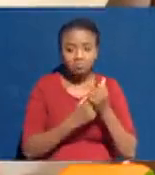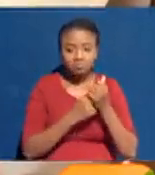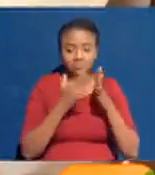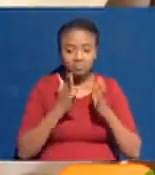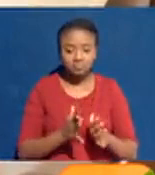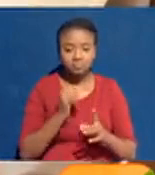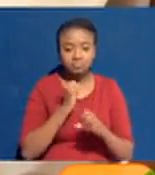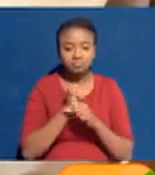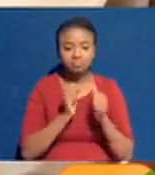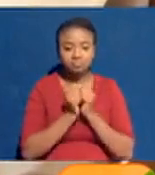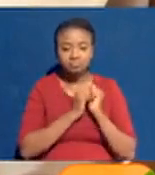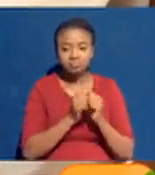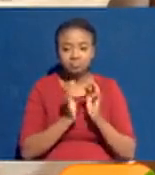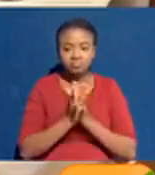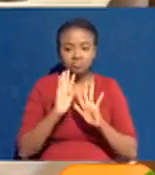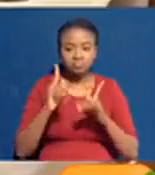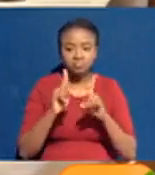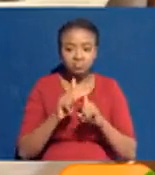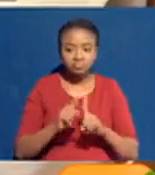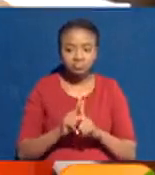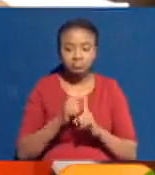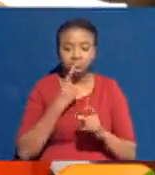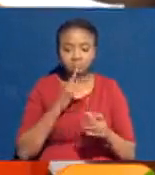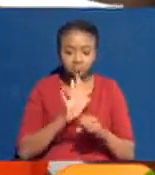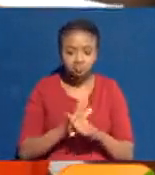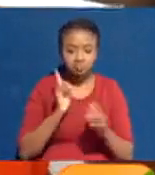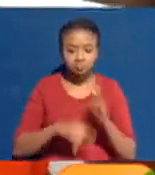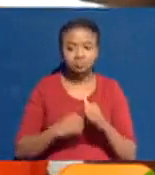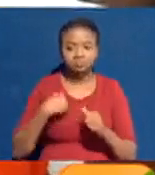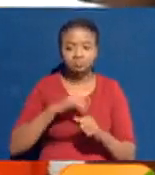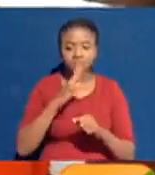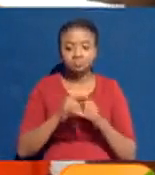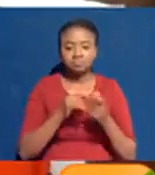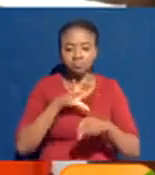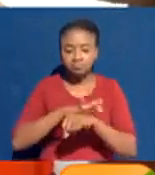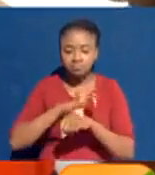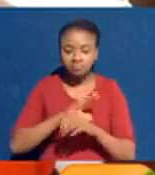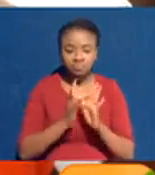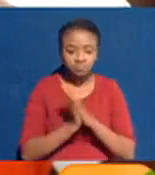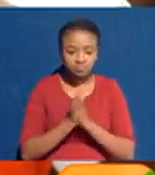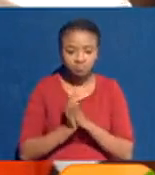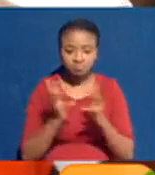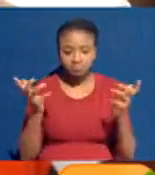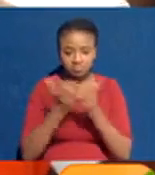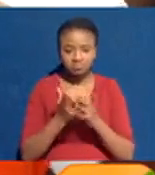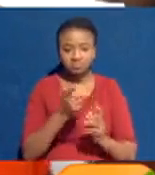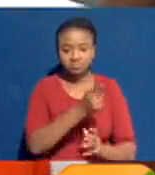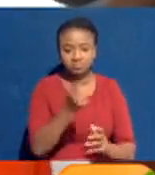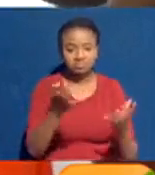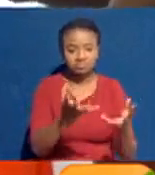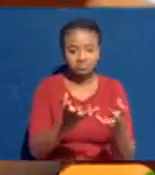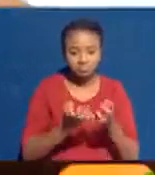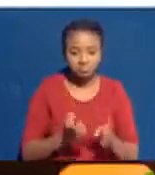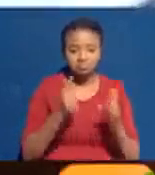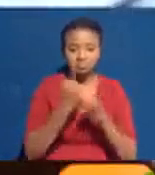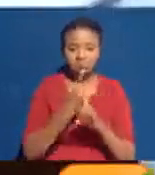the week-long celebrations, giving the station's commitment to churning out content that resonates with its audience. Some of